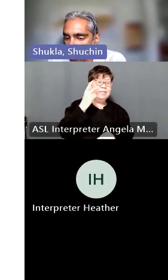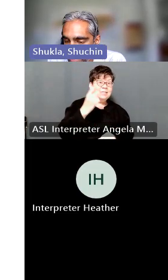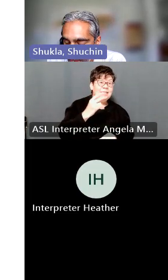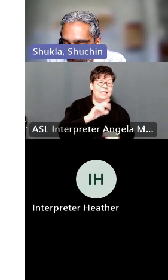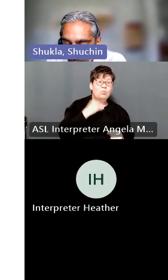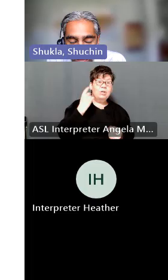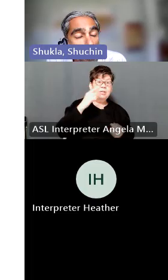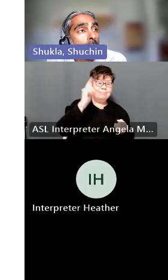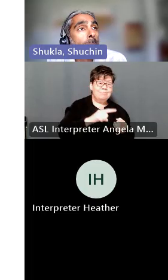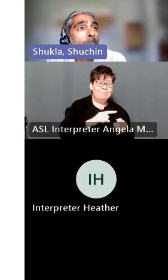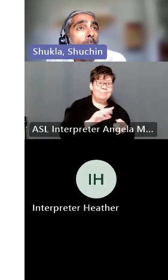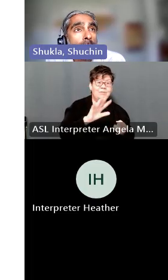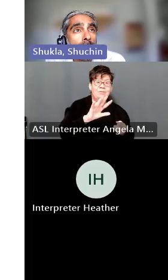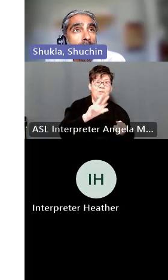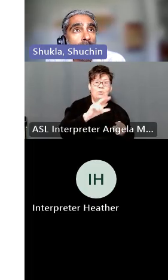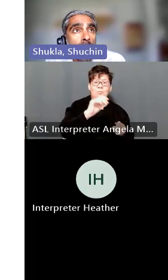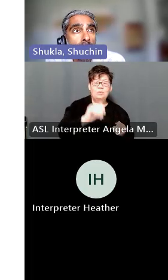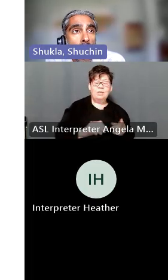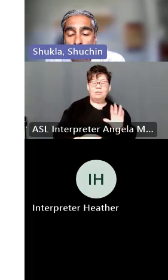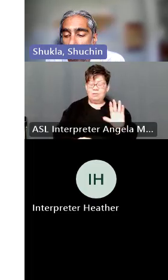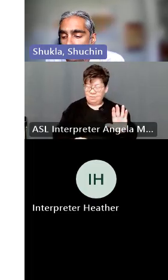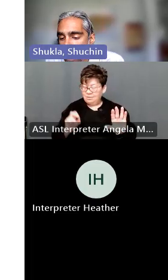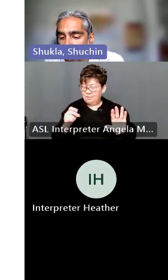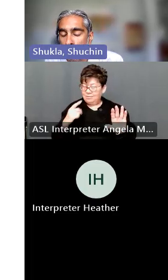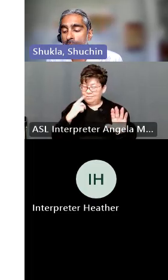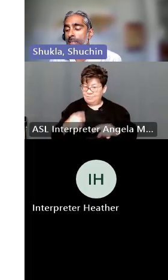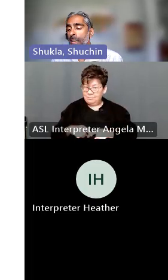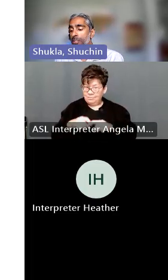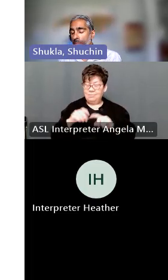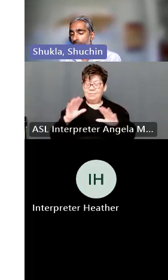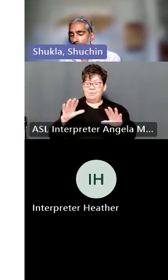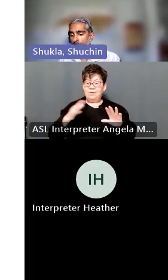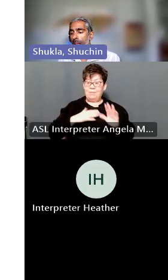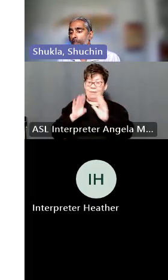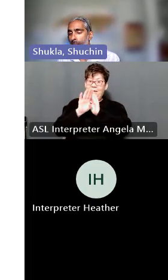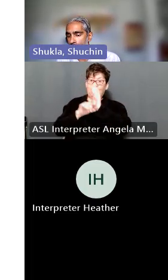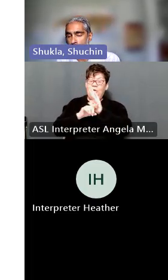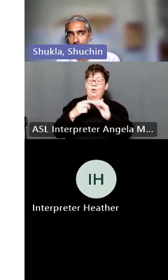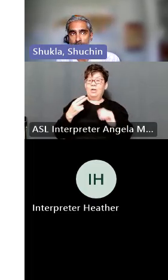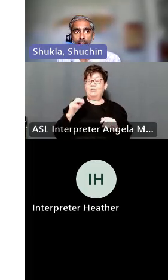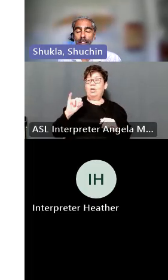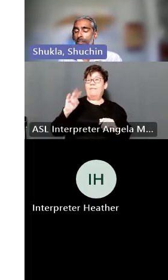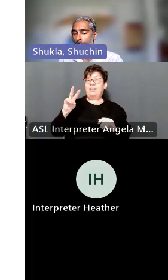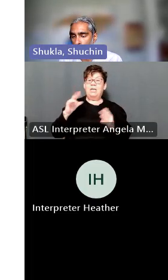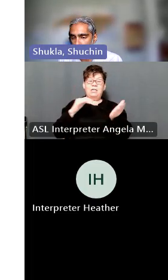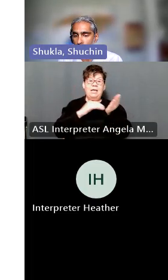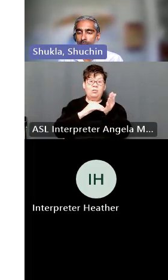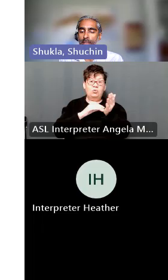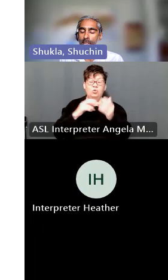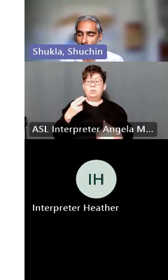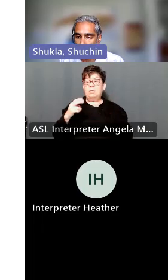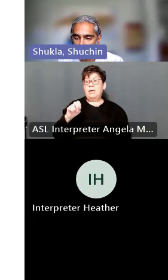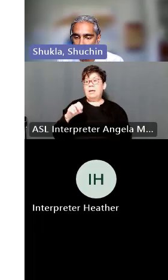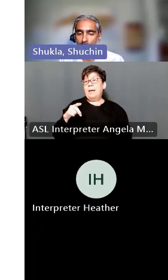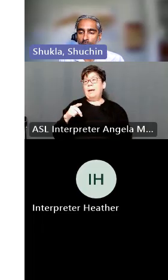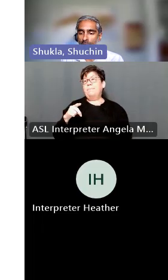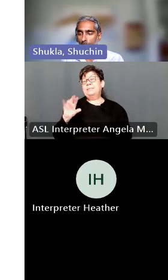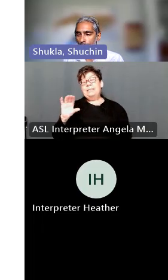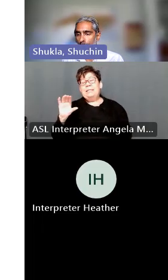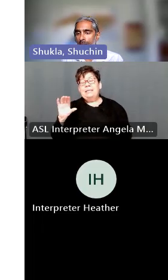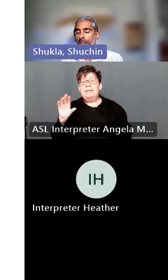by 53%. And let me pause on this. Okay, so my background is as an HIV doctor, a hepatitis C doctor. I've delivered babies. I take care